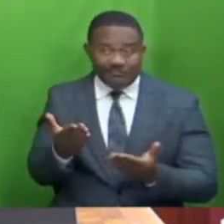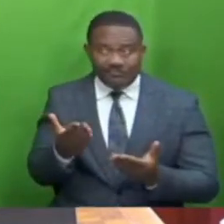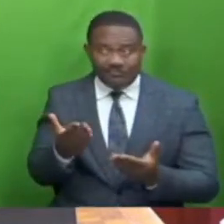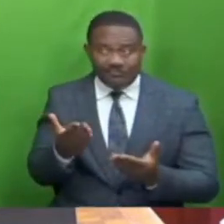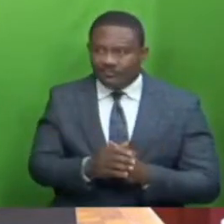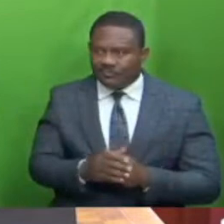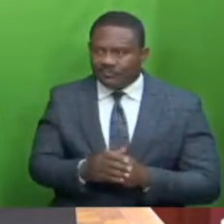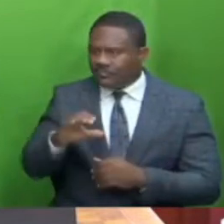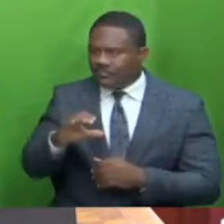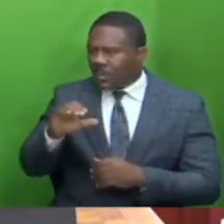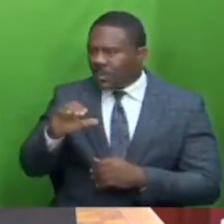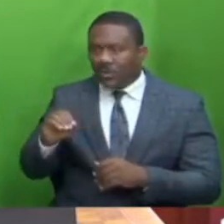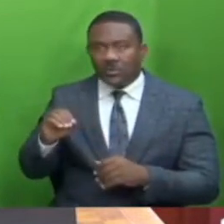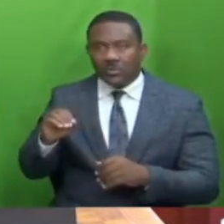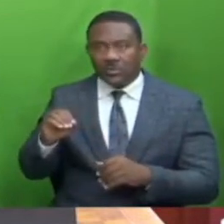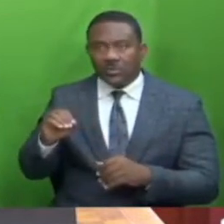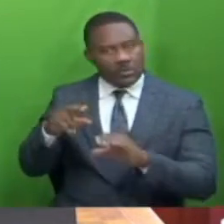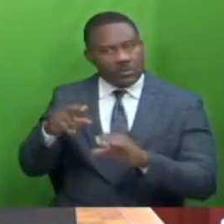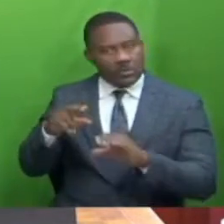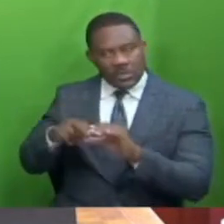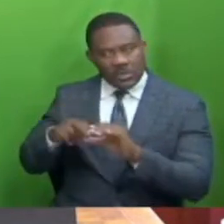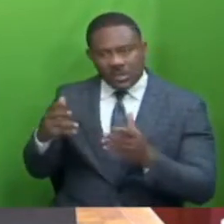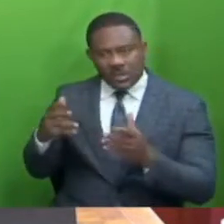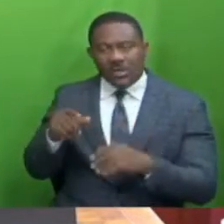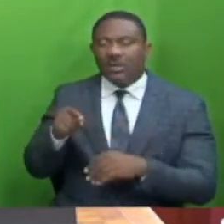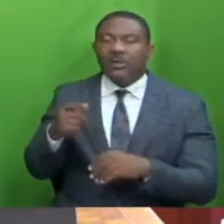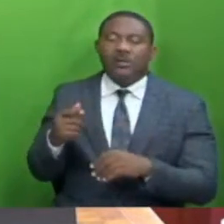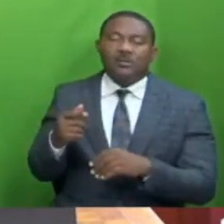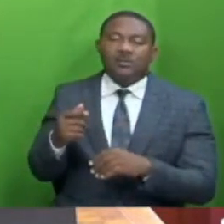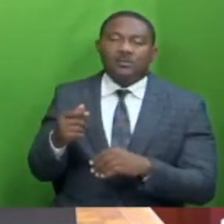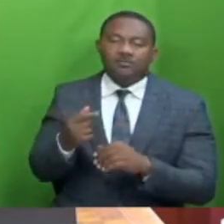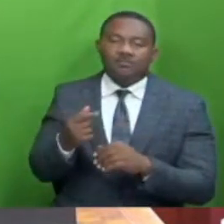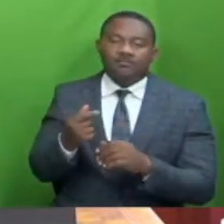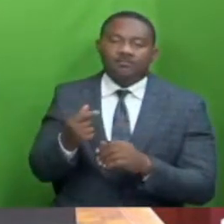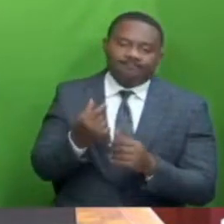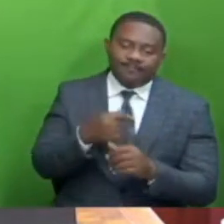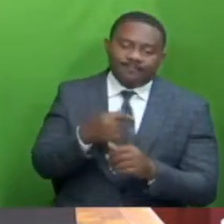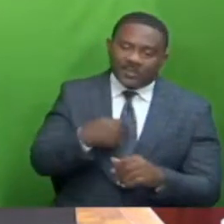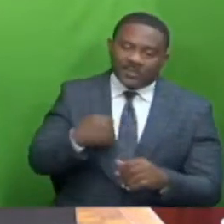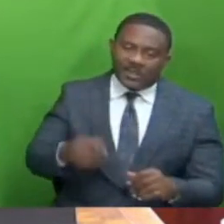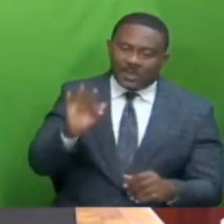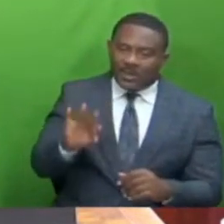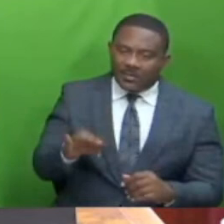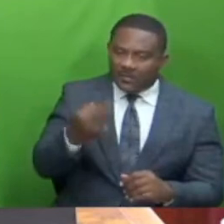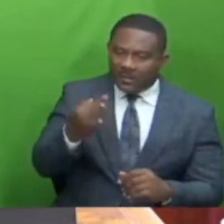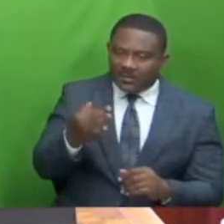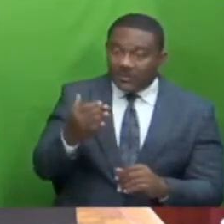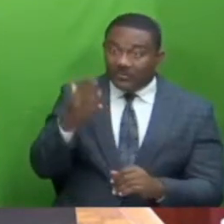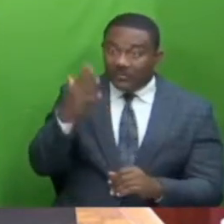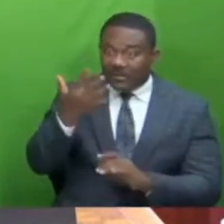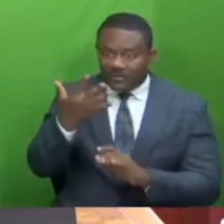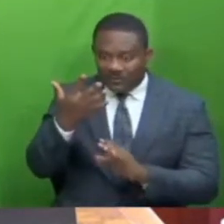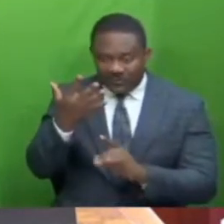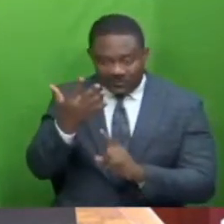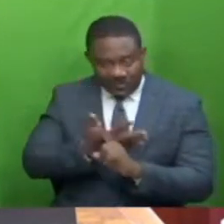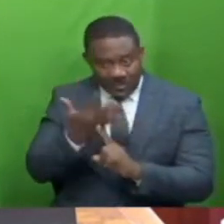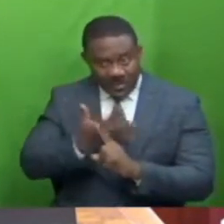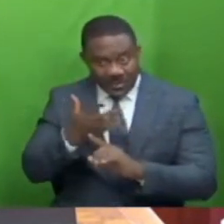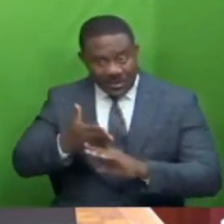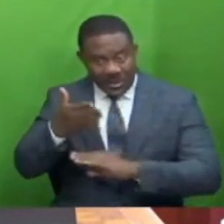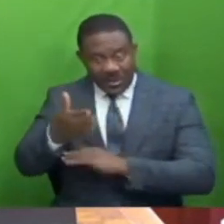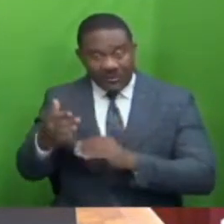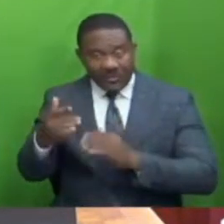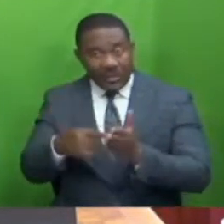co-chaired by China and France on 12 May 2023, 5 months after our formal request in December